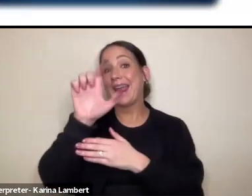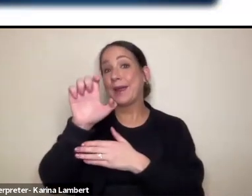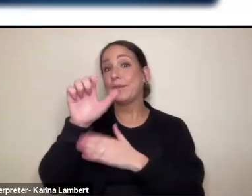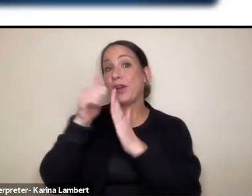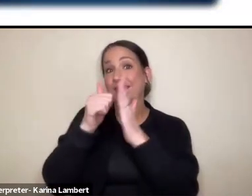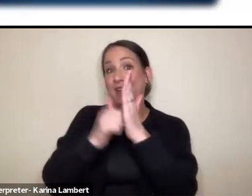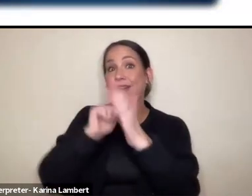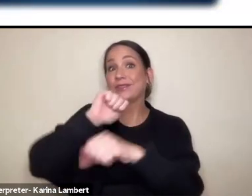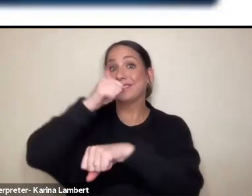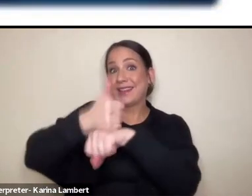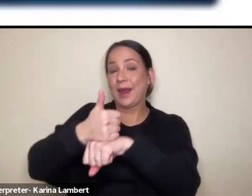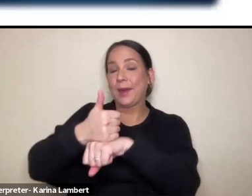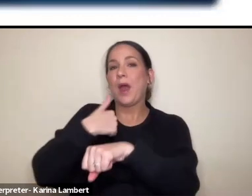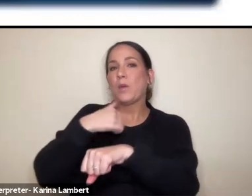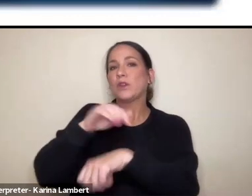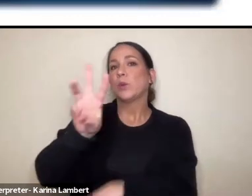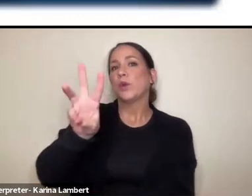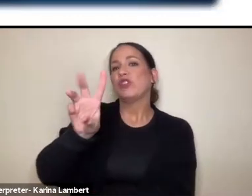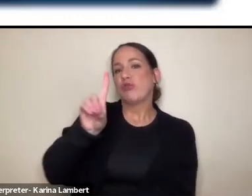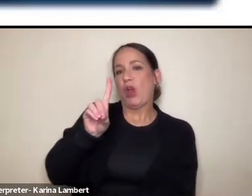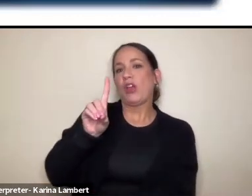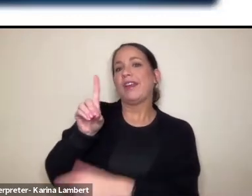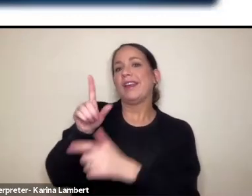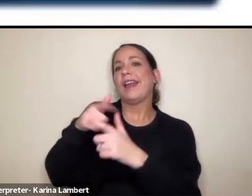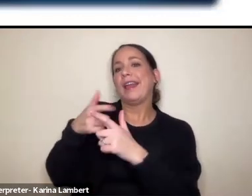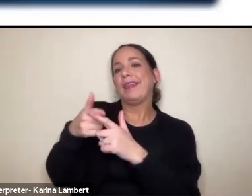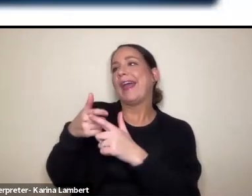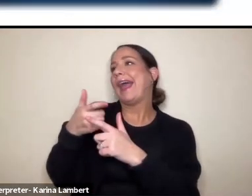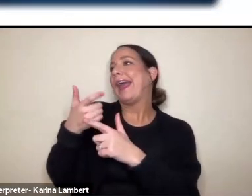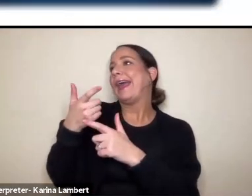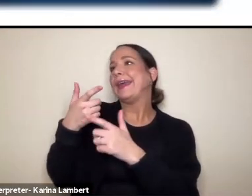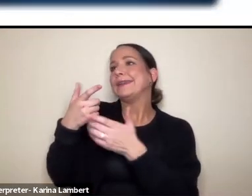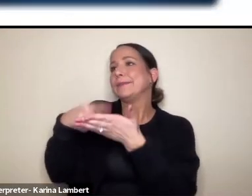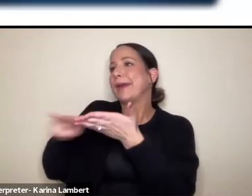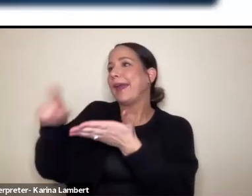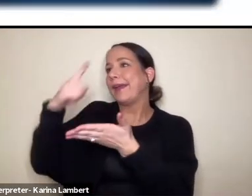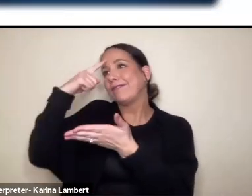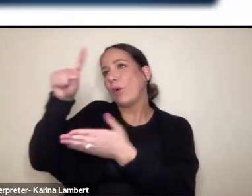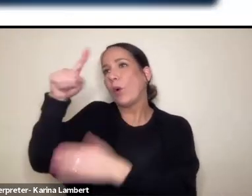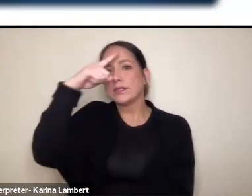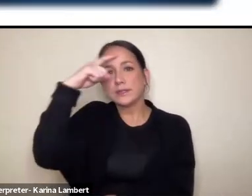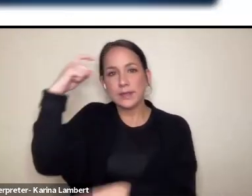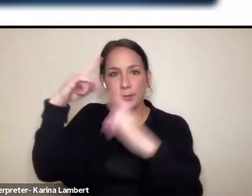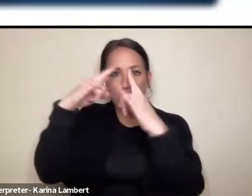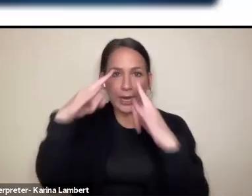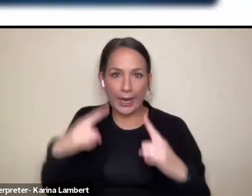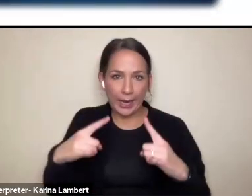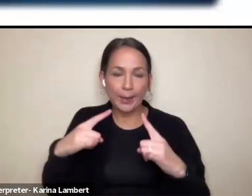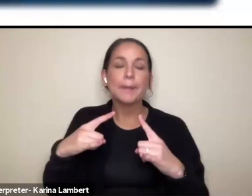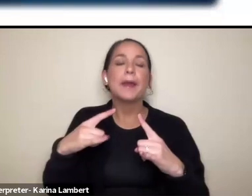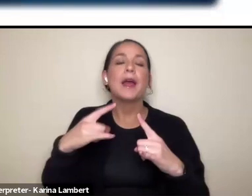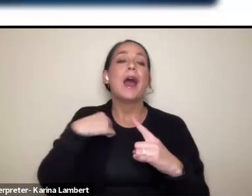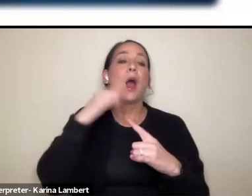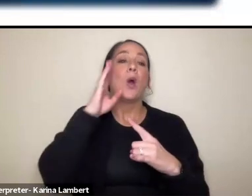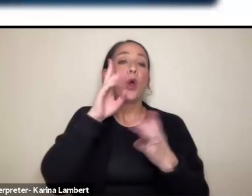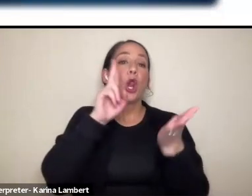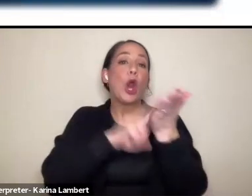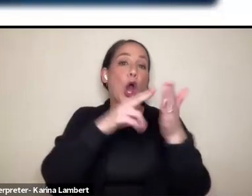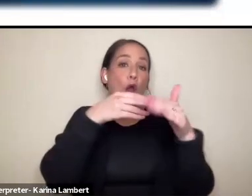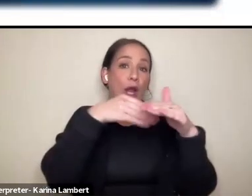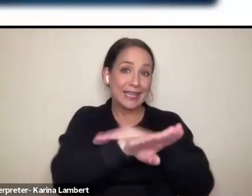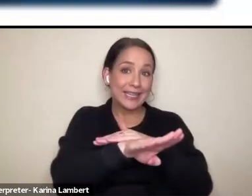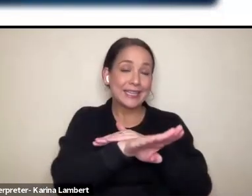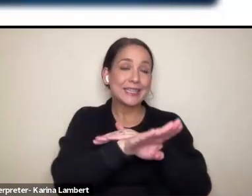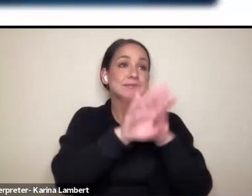withdrawals out and reimbursing myself for things like summer camp. I would log in, enter her information, and when it came